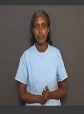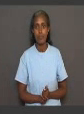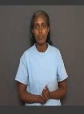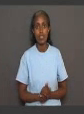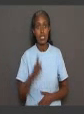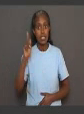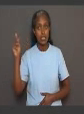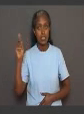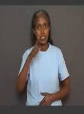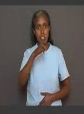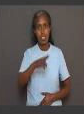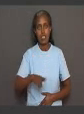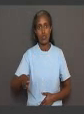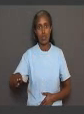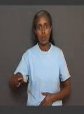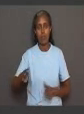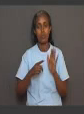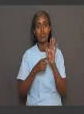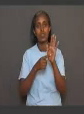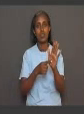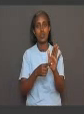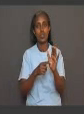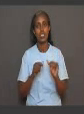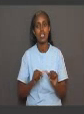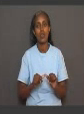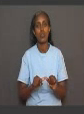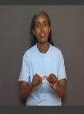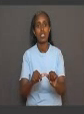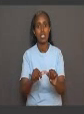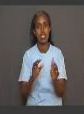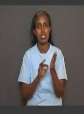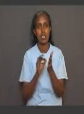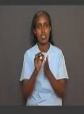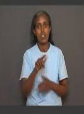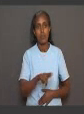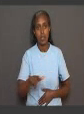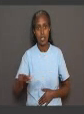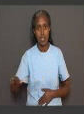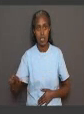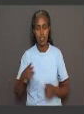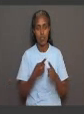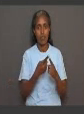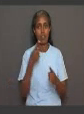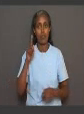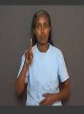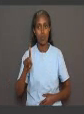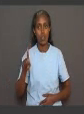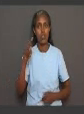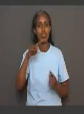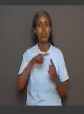This histogram shows a continuous number line from 1